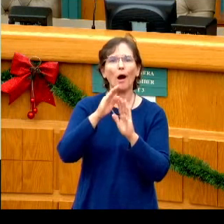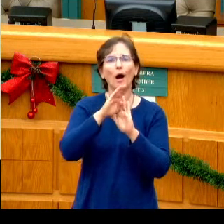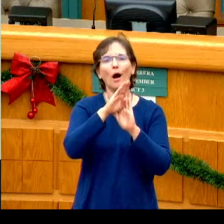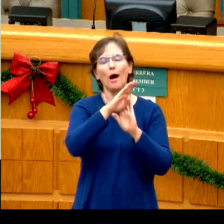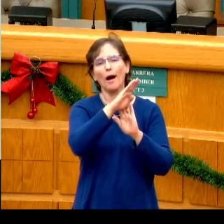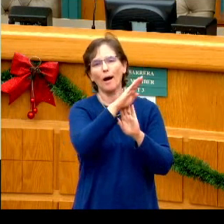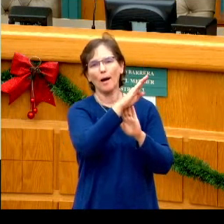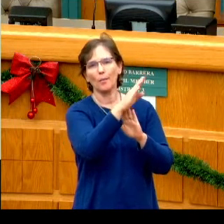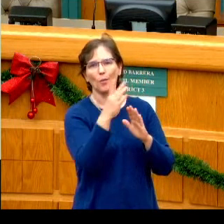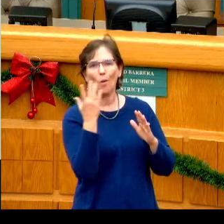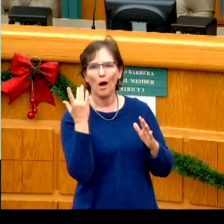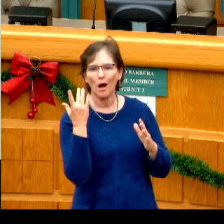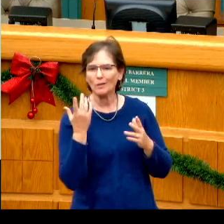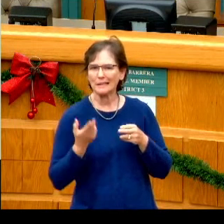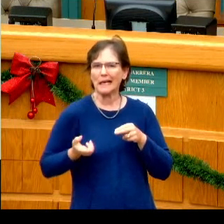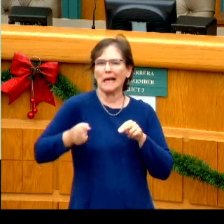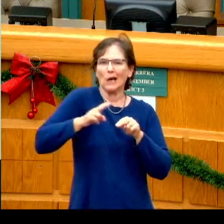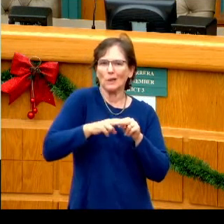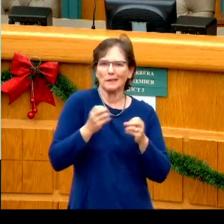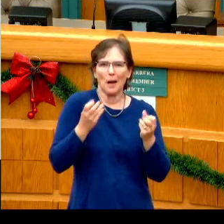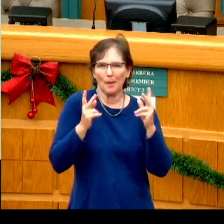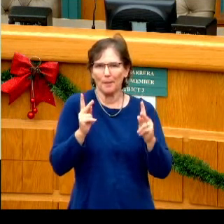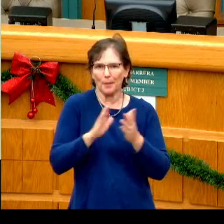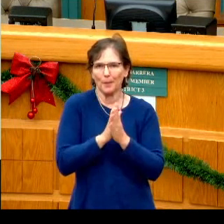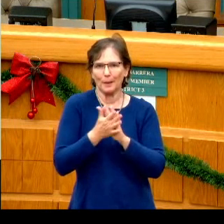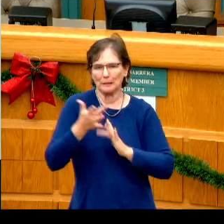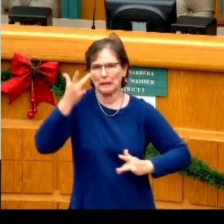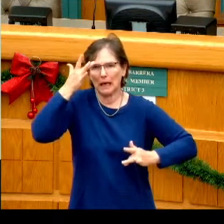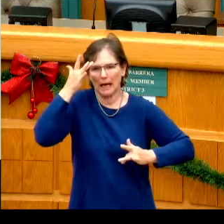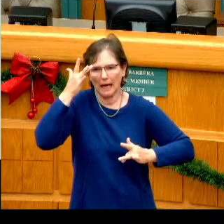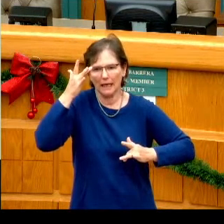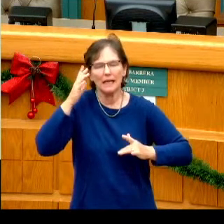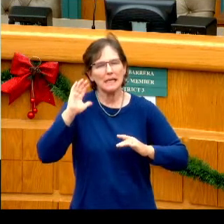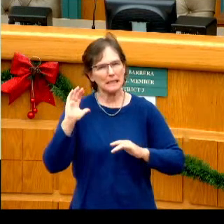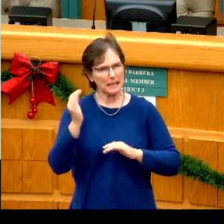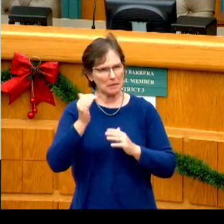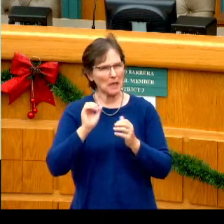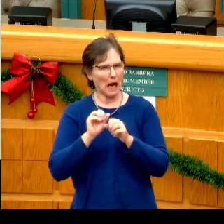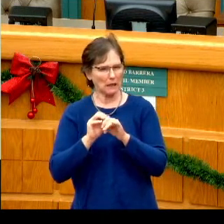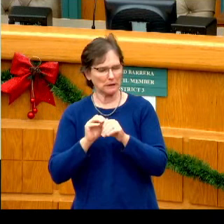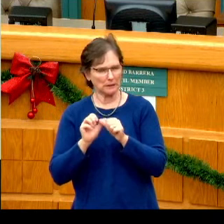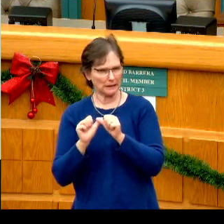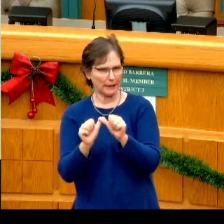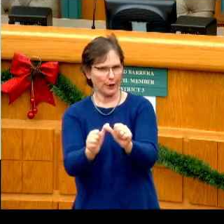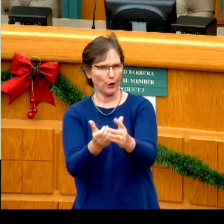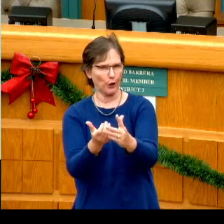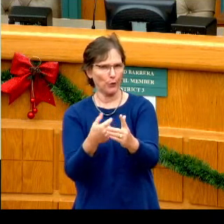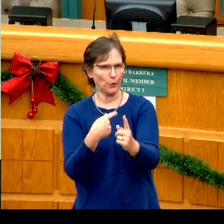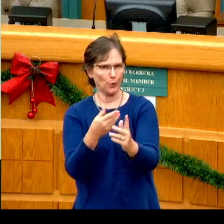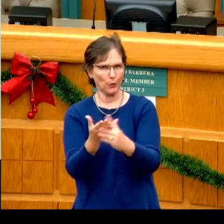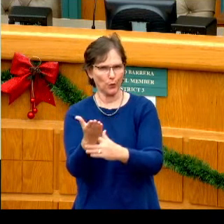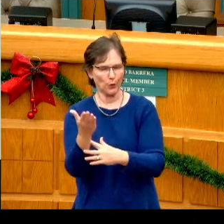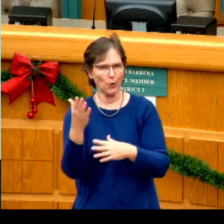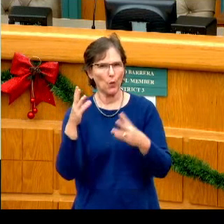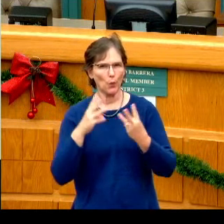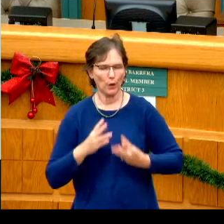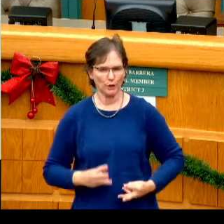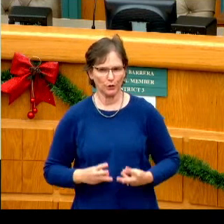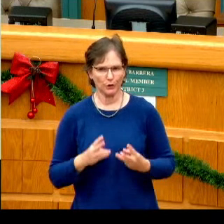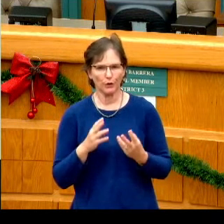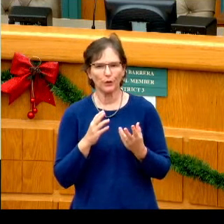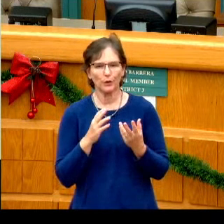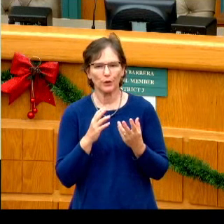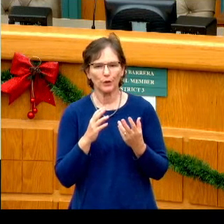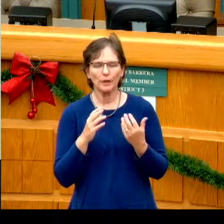fall / winter outbreak. It looks like it might be spreading into the winter. And we're at 2,477 active cases